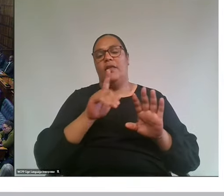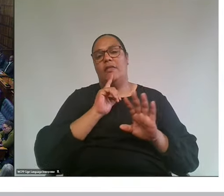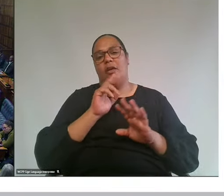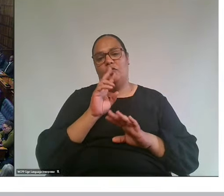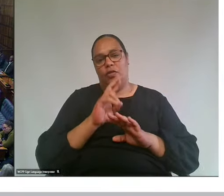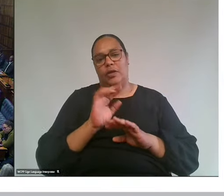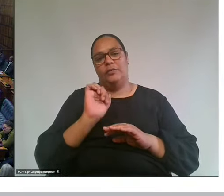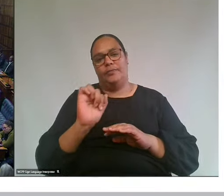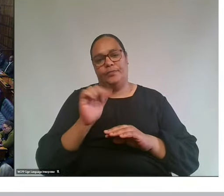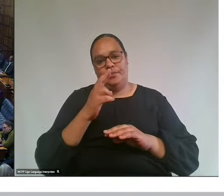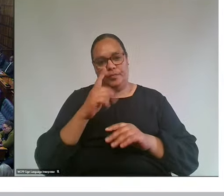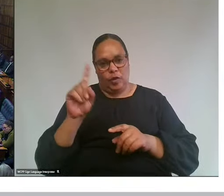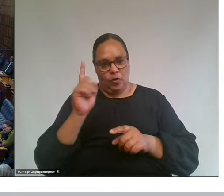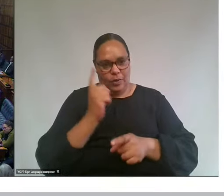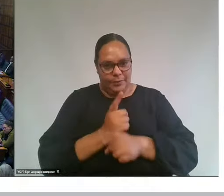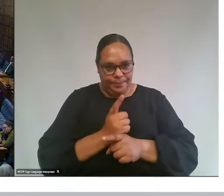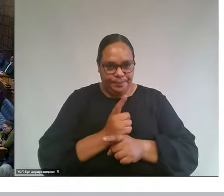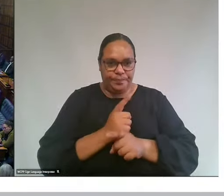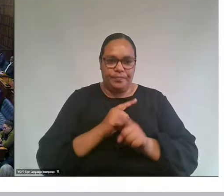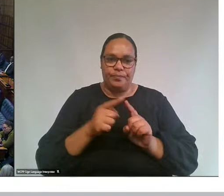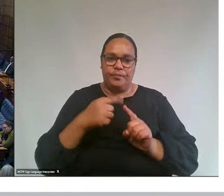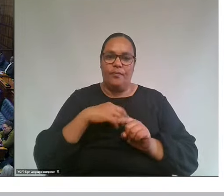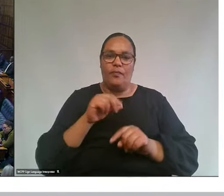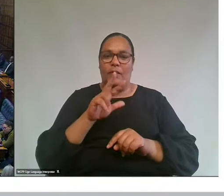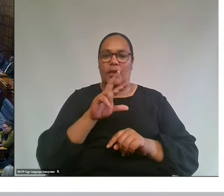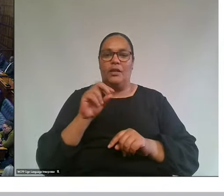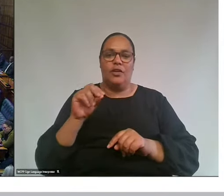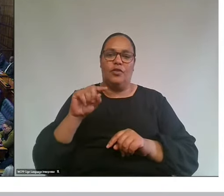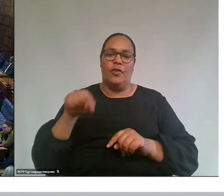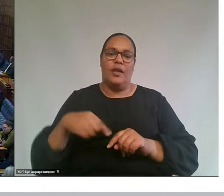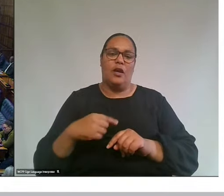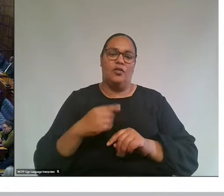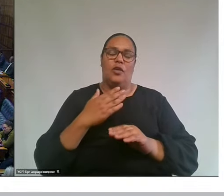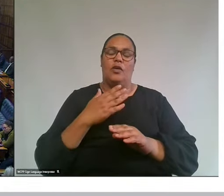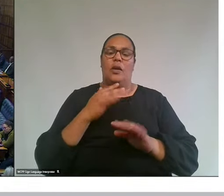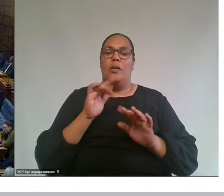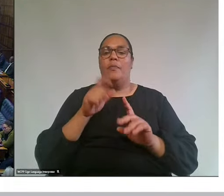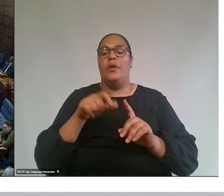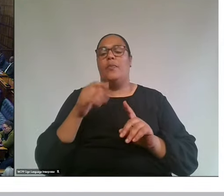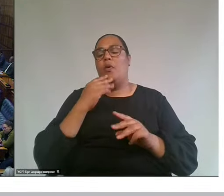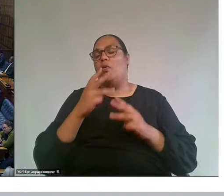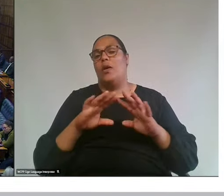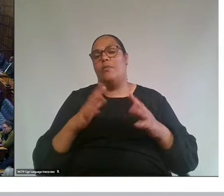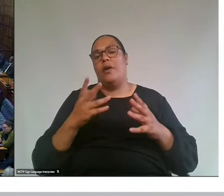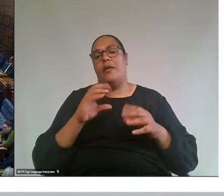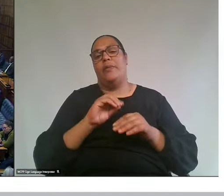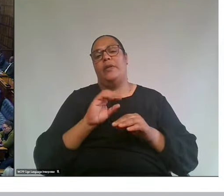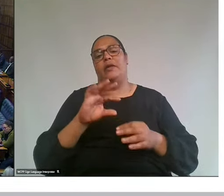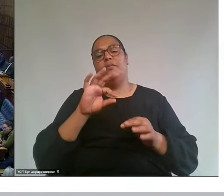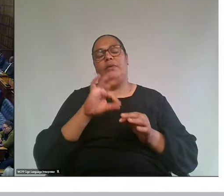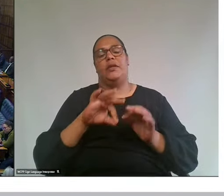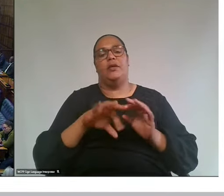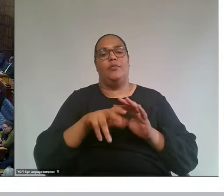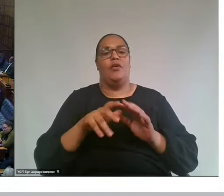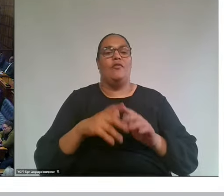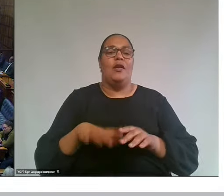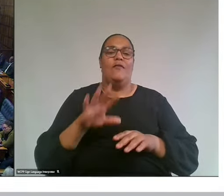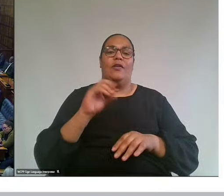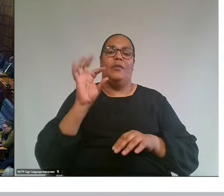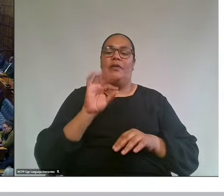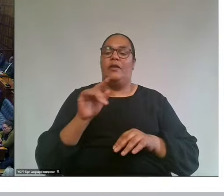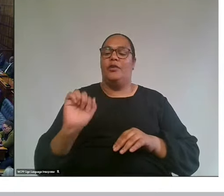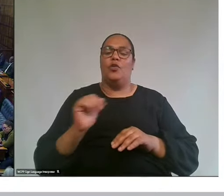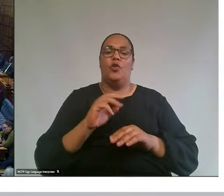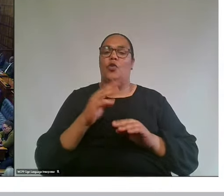you you're right but we have 800,000 unemployed individuals roughly in this particular Province 50% of them don't even